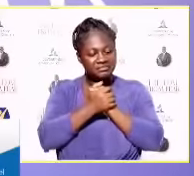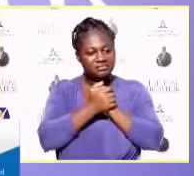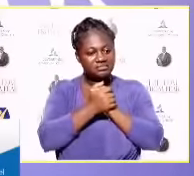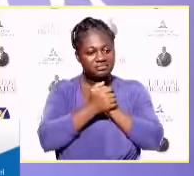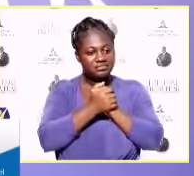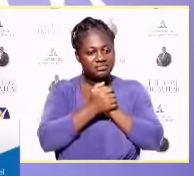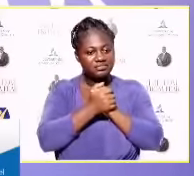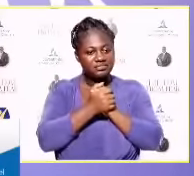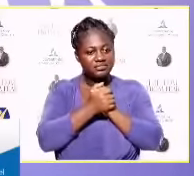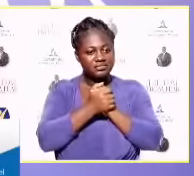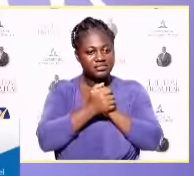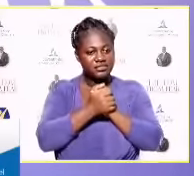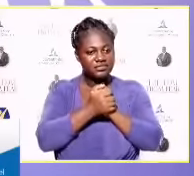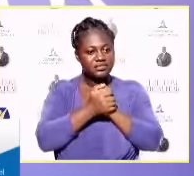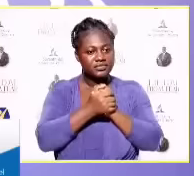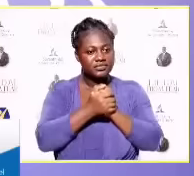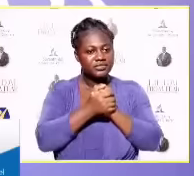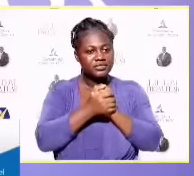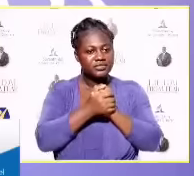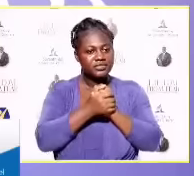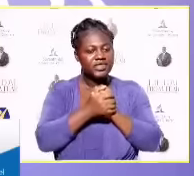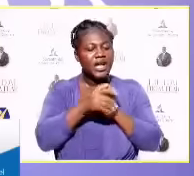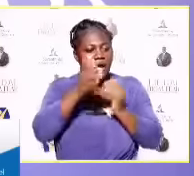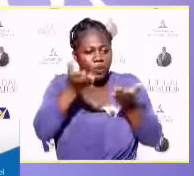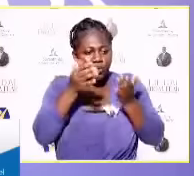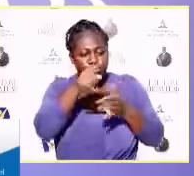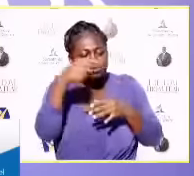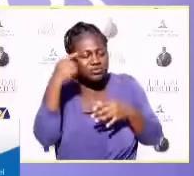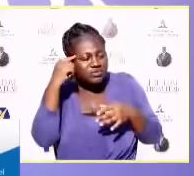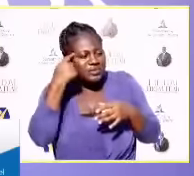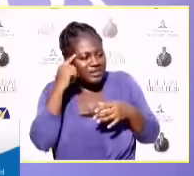You must answer me. I'll ask you again. I want you to think.